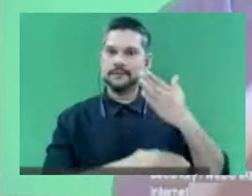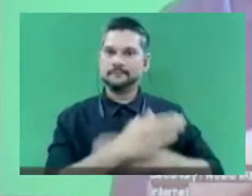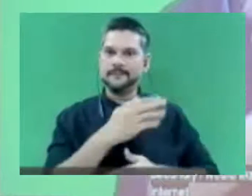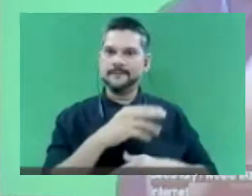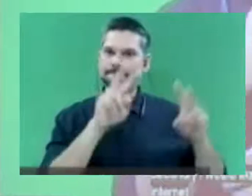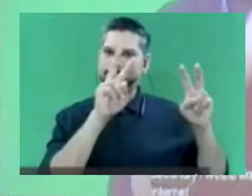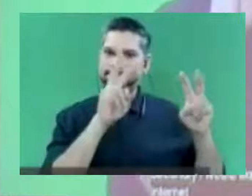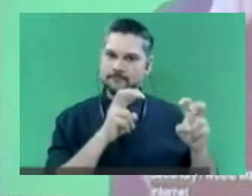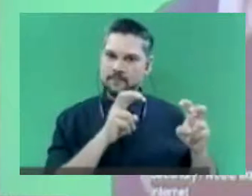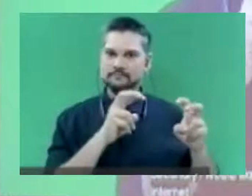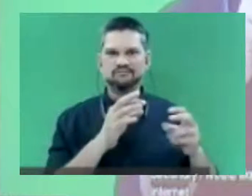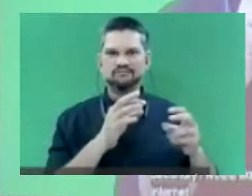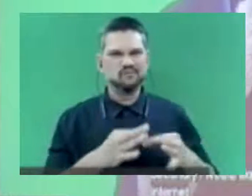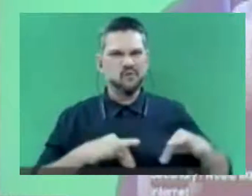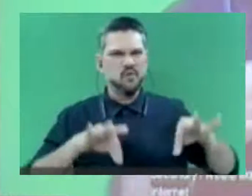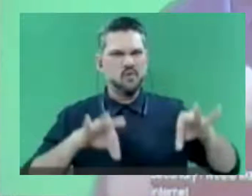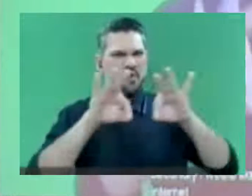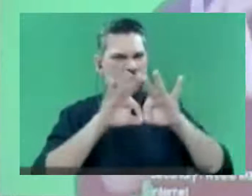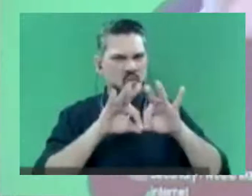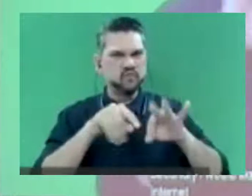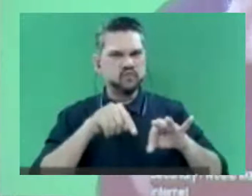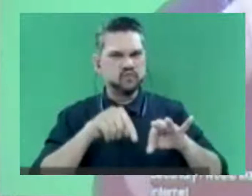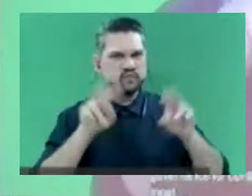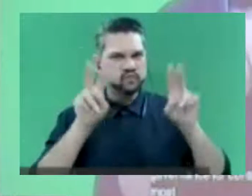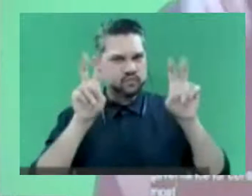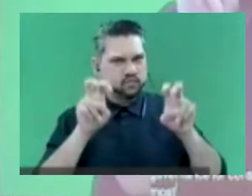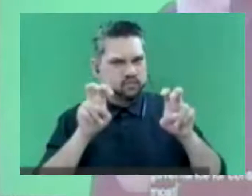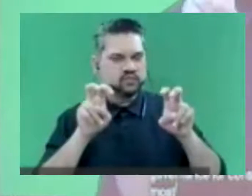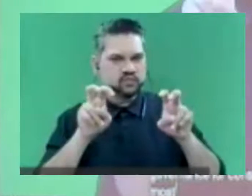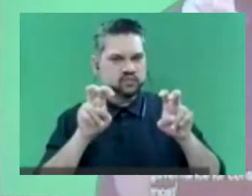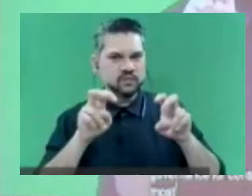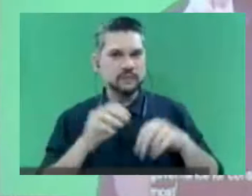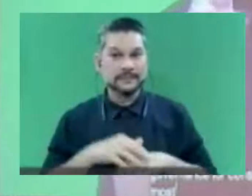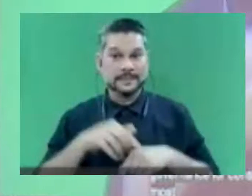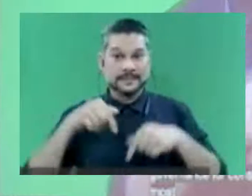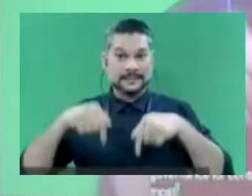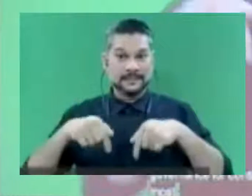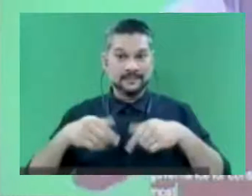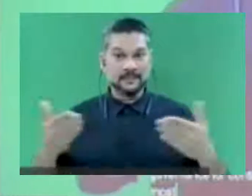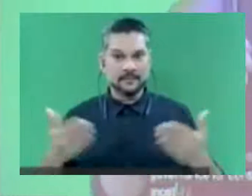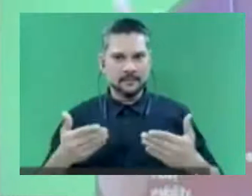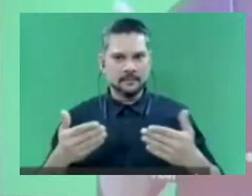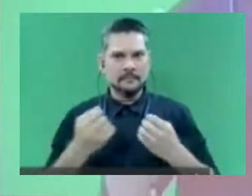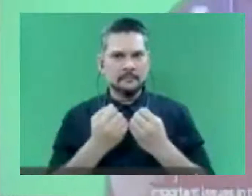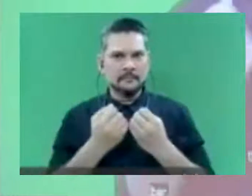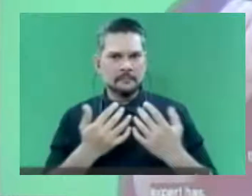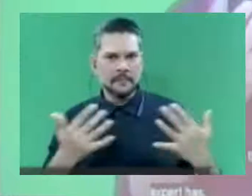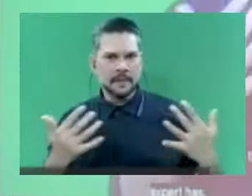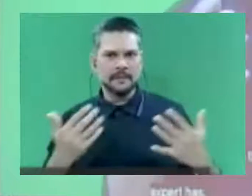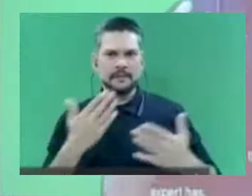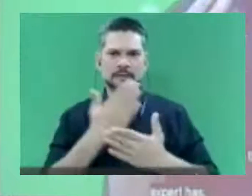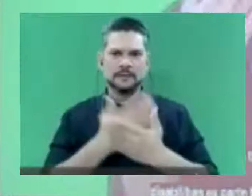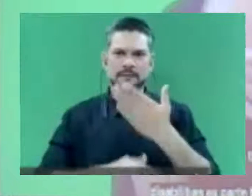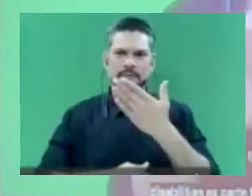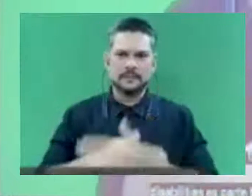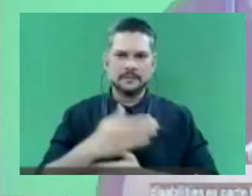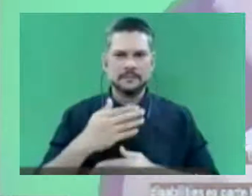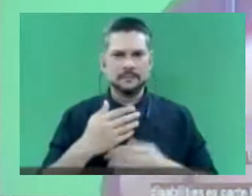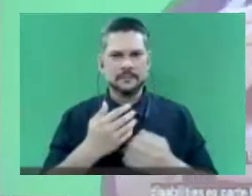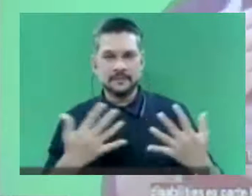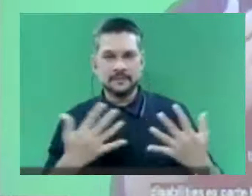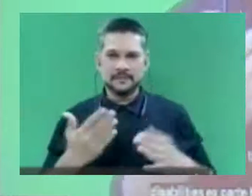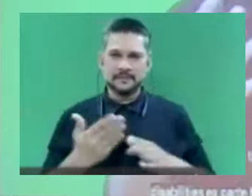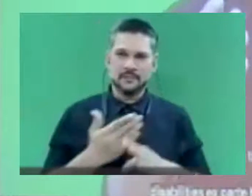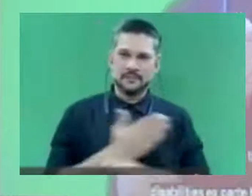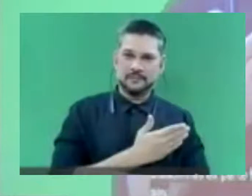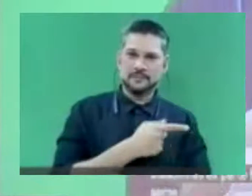conference. We saw in the School of Internet Governance, there is a number of persons with disabilities. Expert has talked in a session.